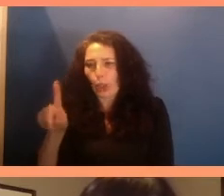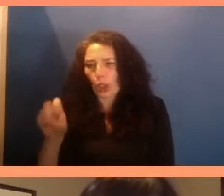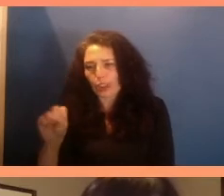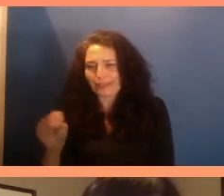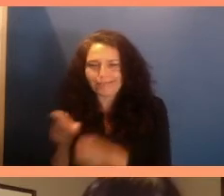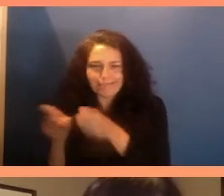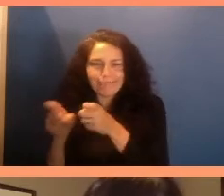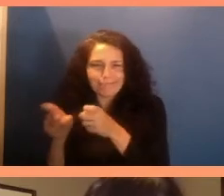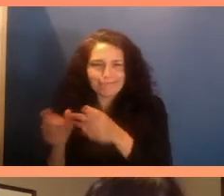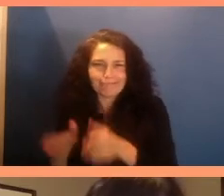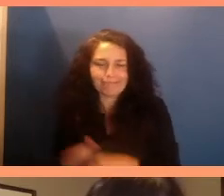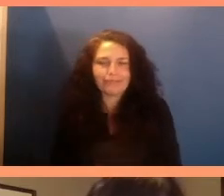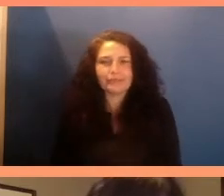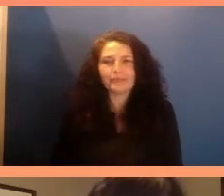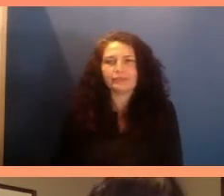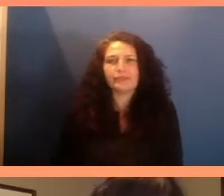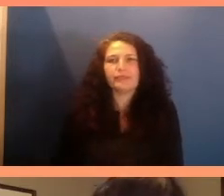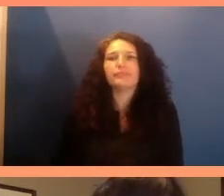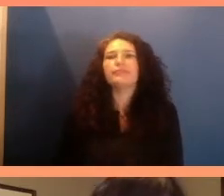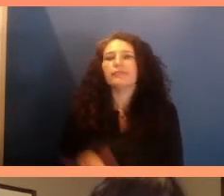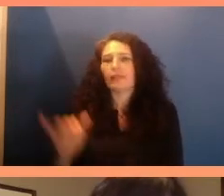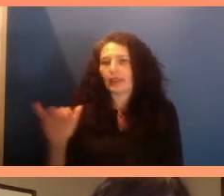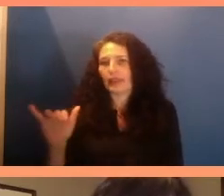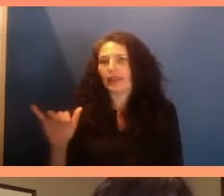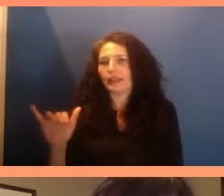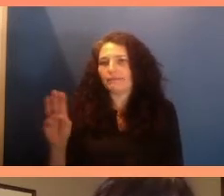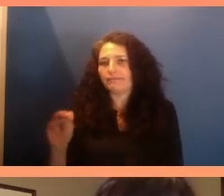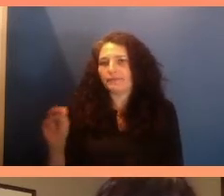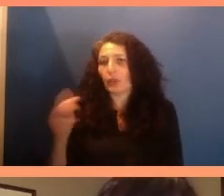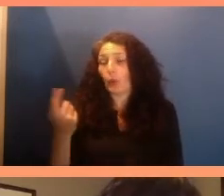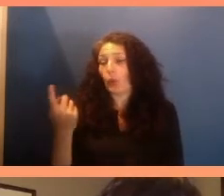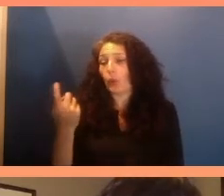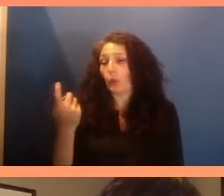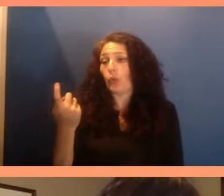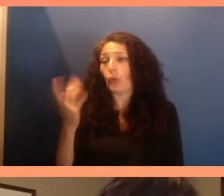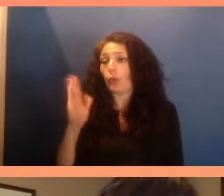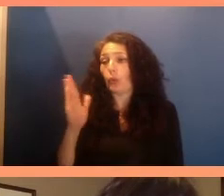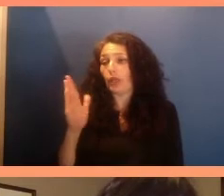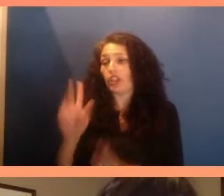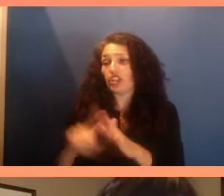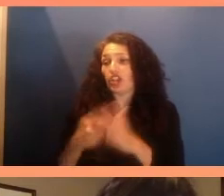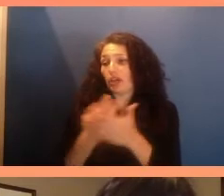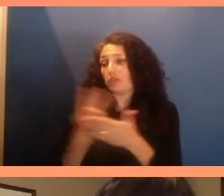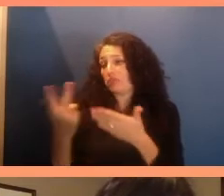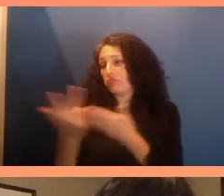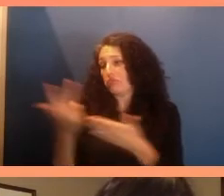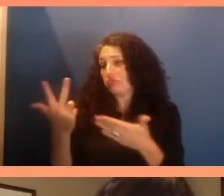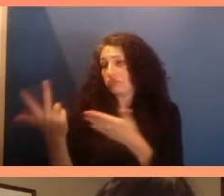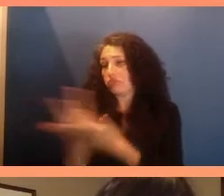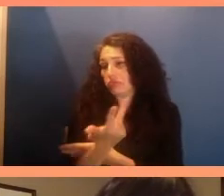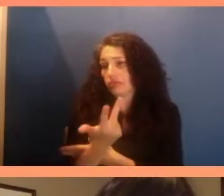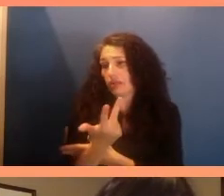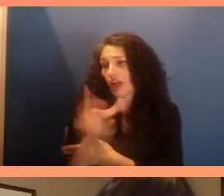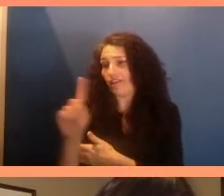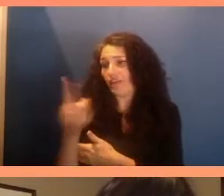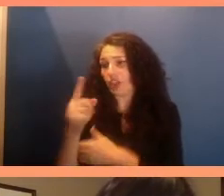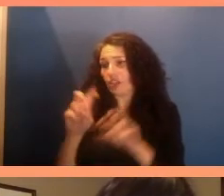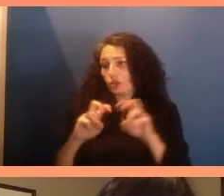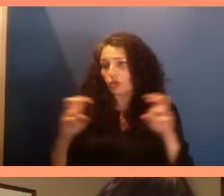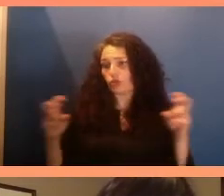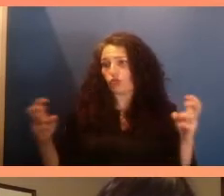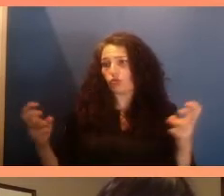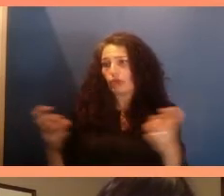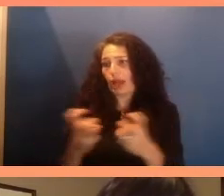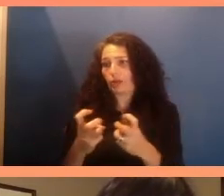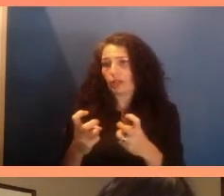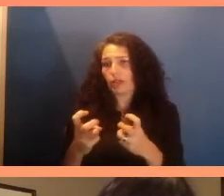in a couple of weeks our first kind of roundtable. We're making them private for now because out of respect